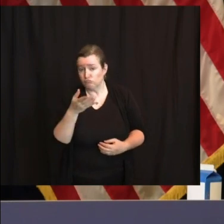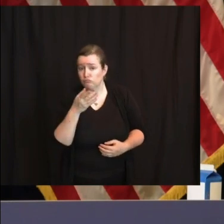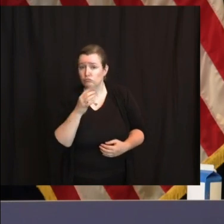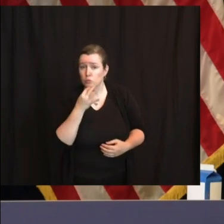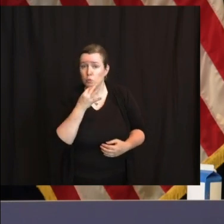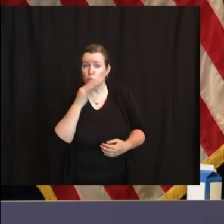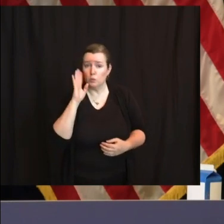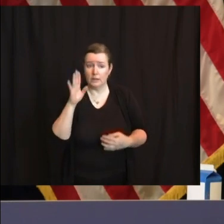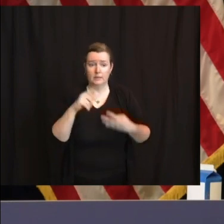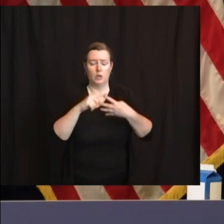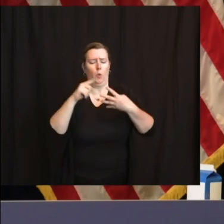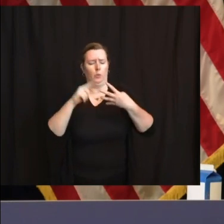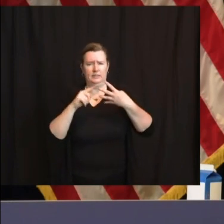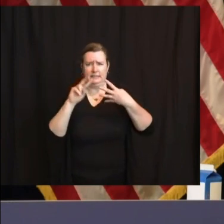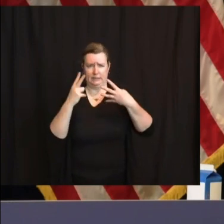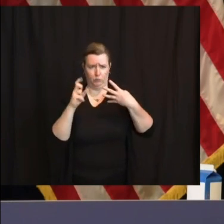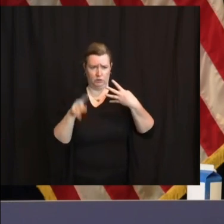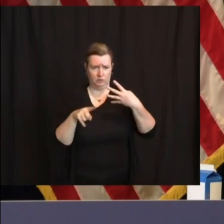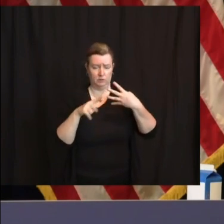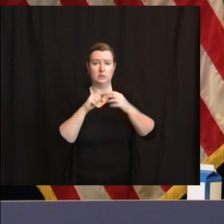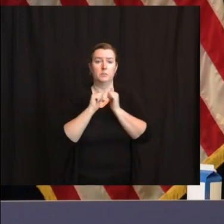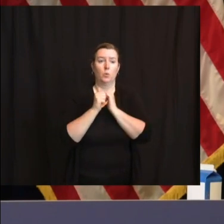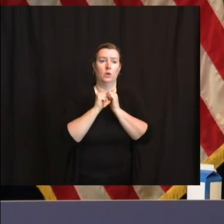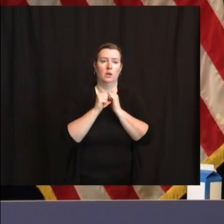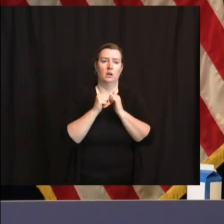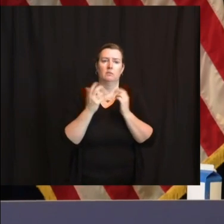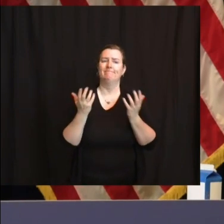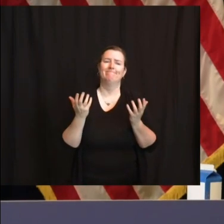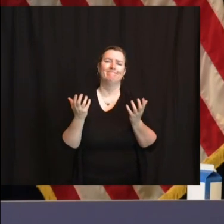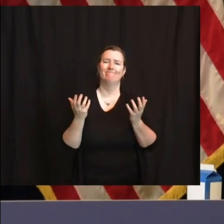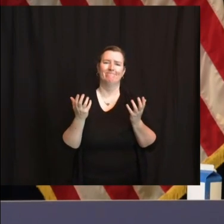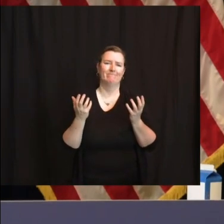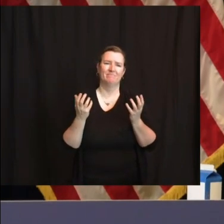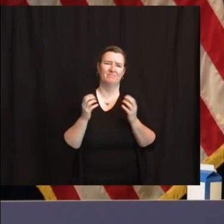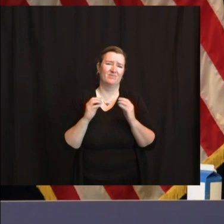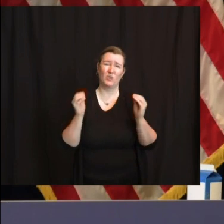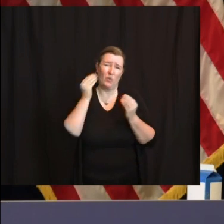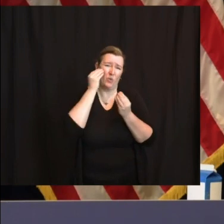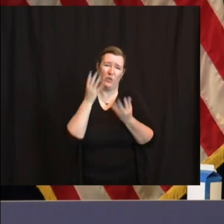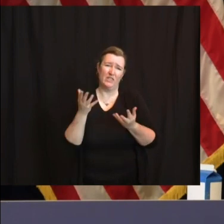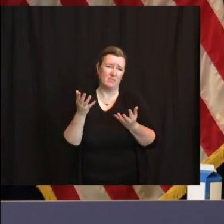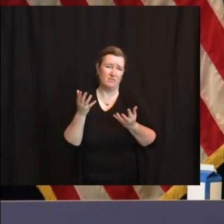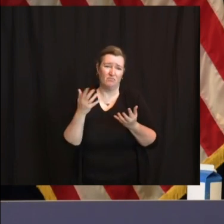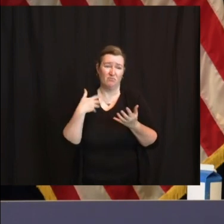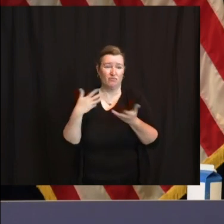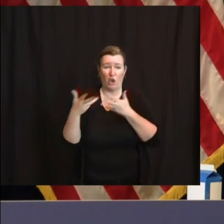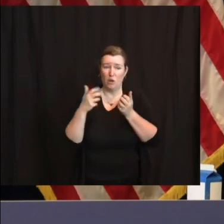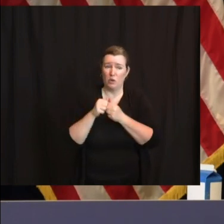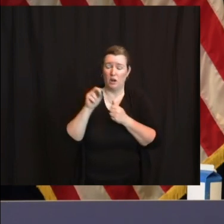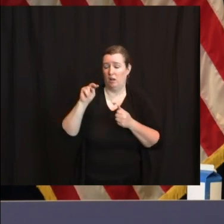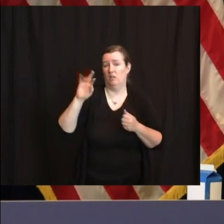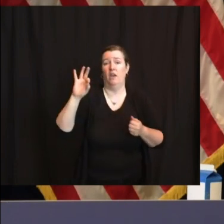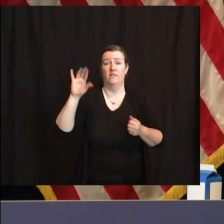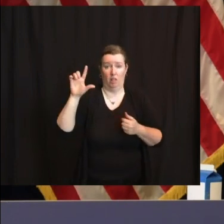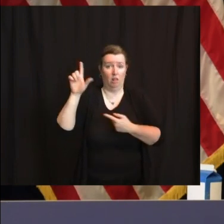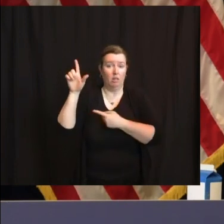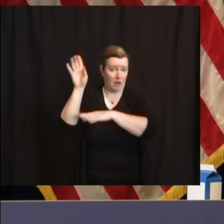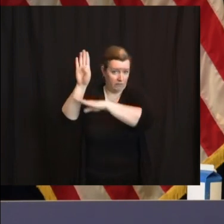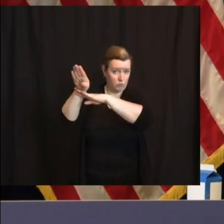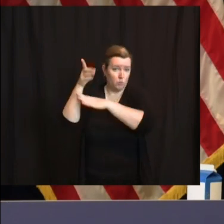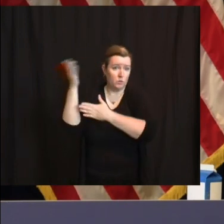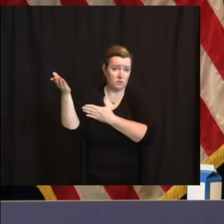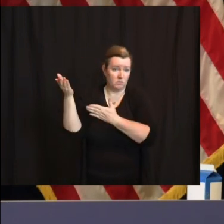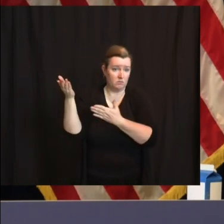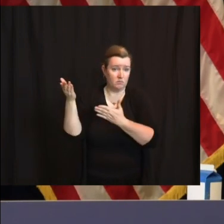on sports. I'm speaking to the commissioner of the NFL this afternoon. This is an issue, a challenge at all levels of sports. I